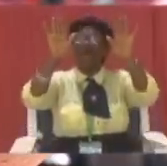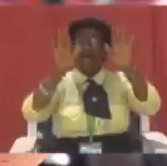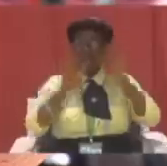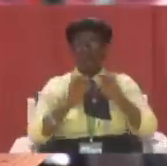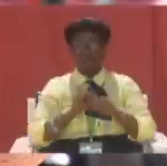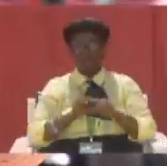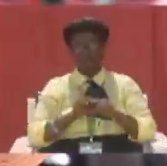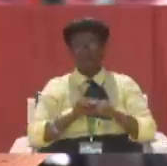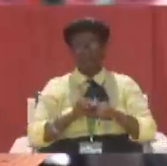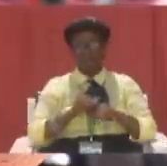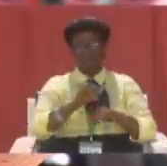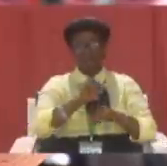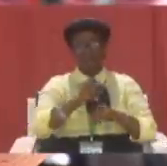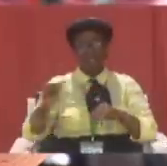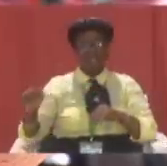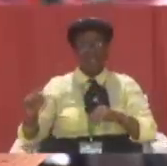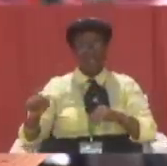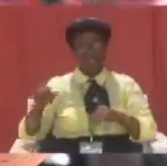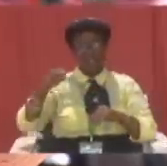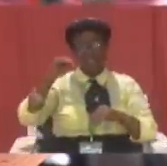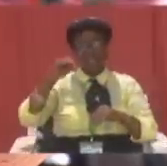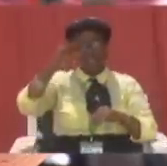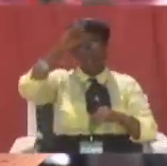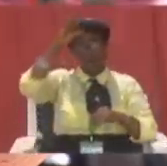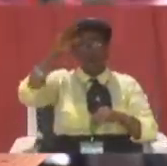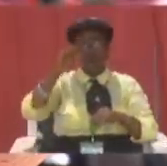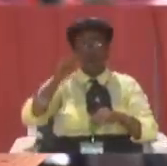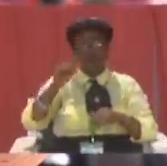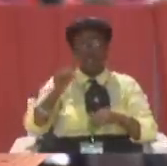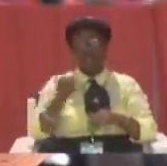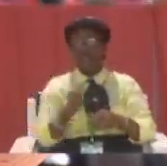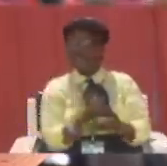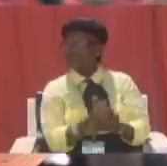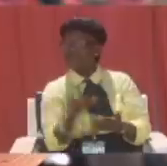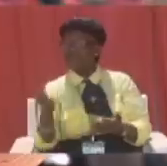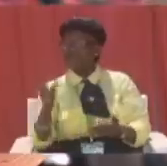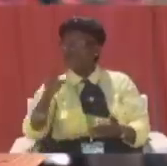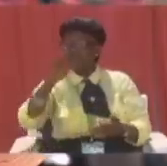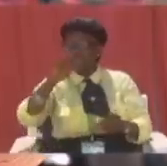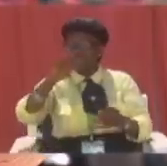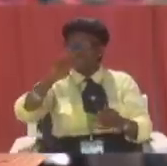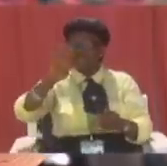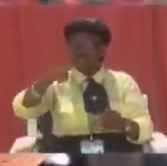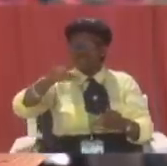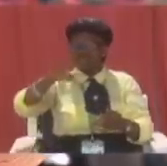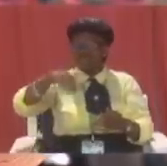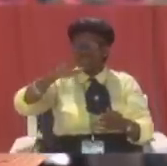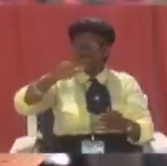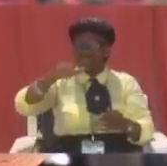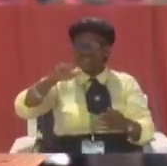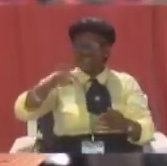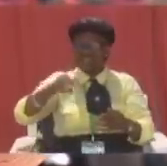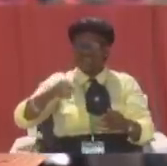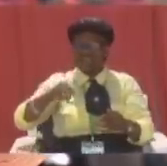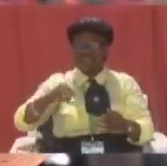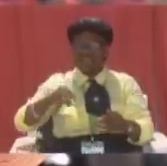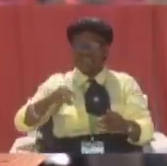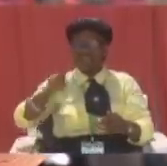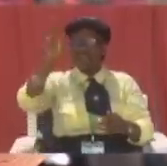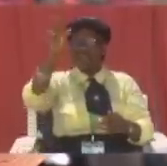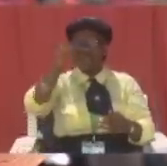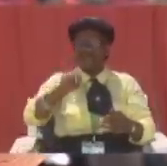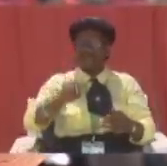A boy spent 15 minutes, a child spent, is it 15 or 30